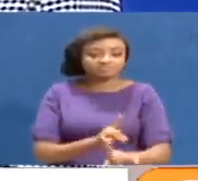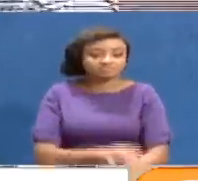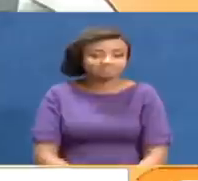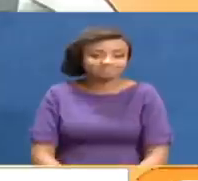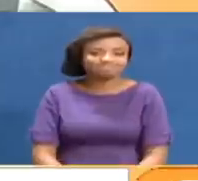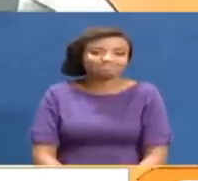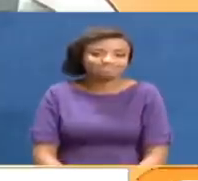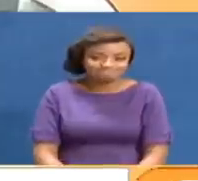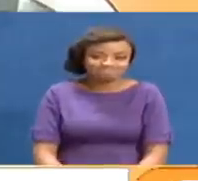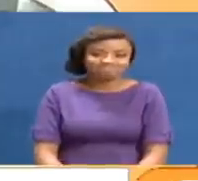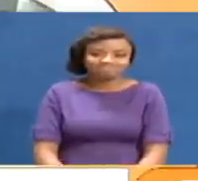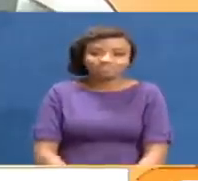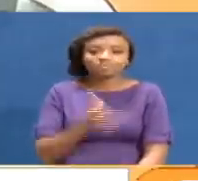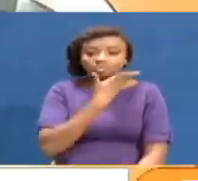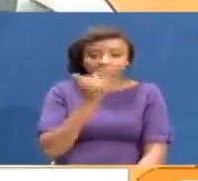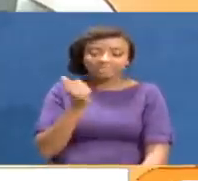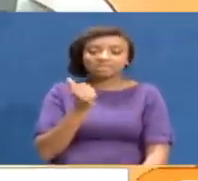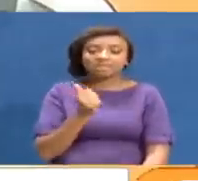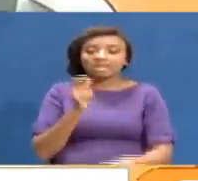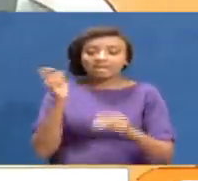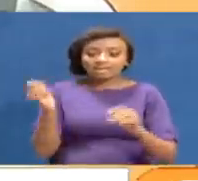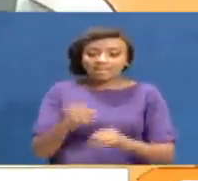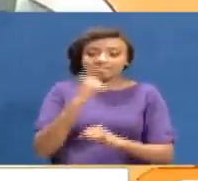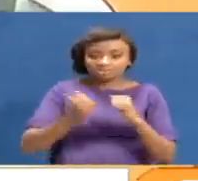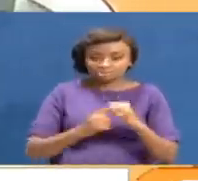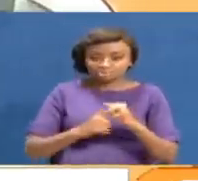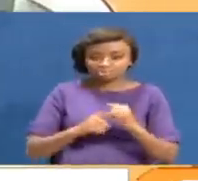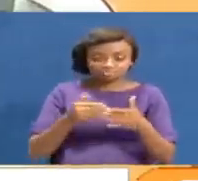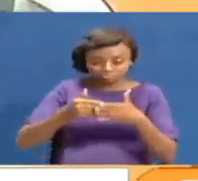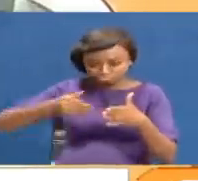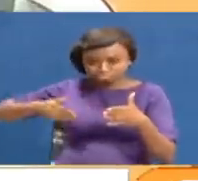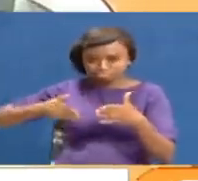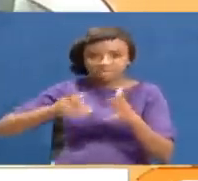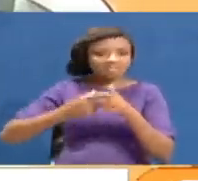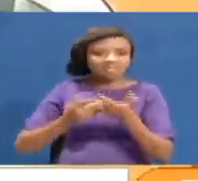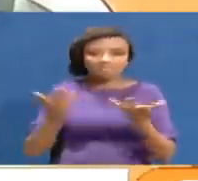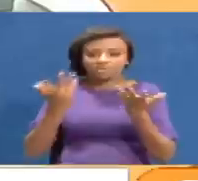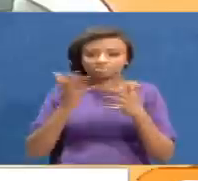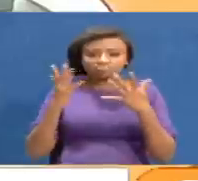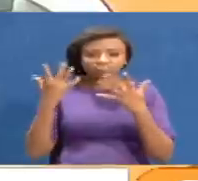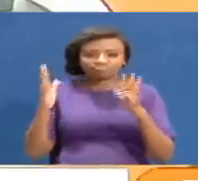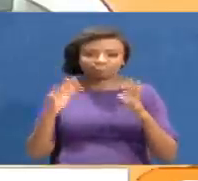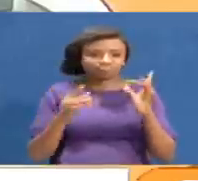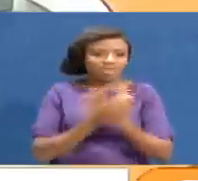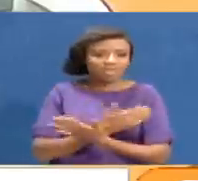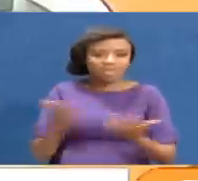it has to be before June. It will be best by June. Yeah. Then we'll clear up any legislation